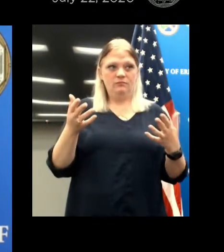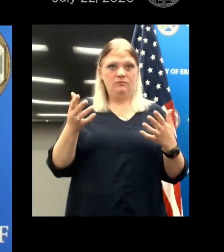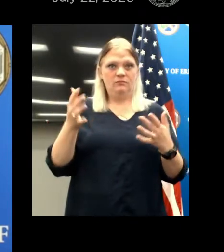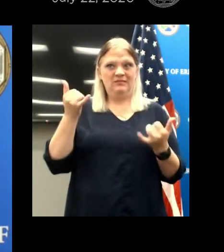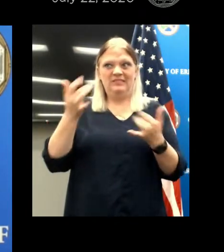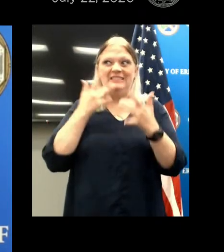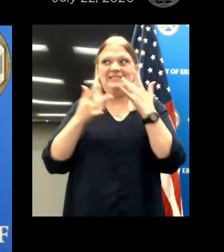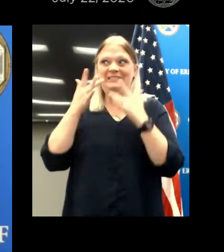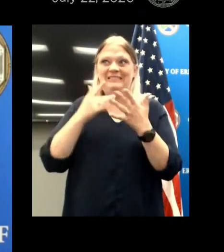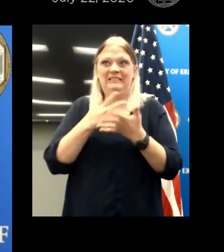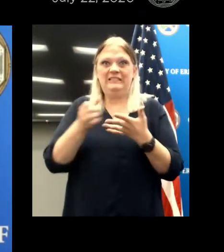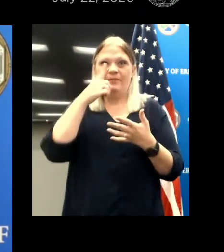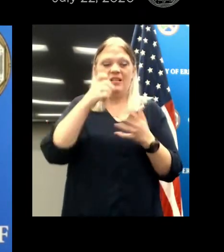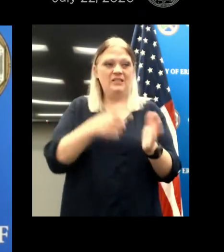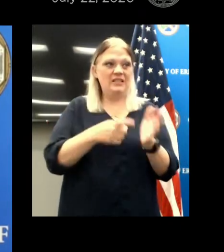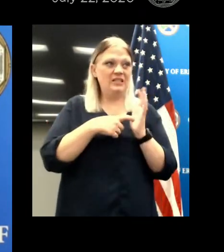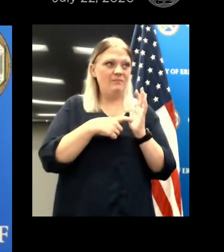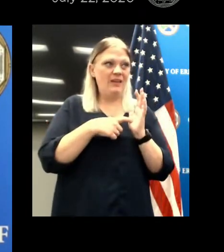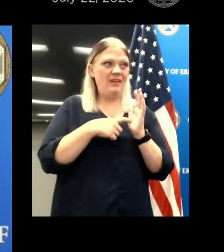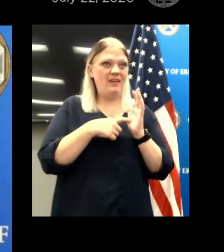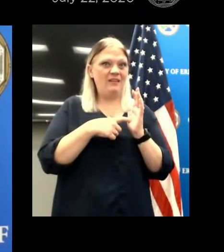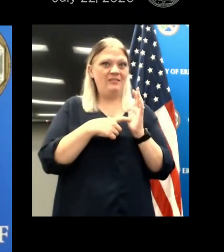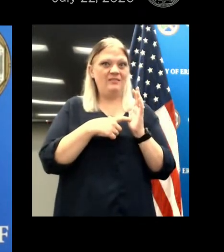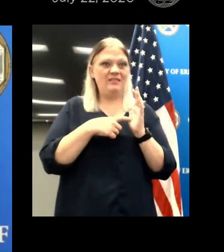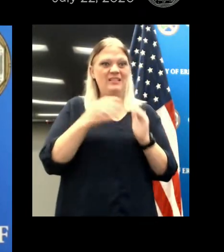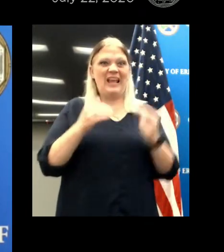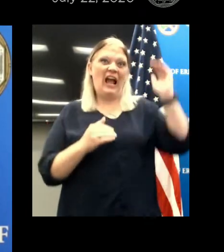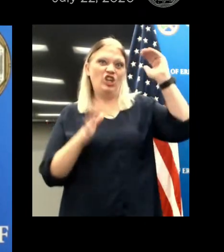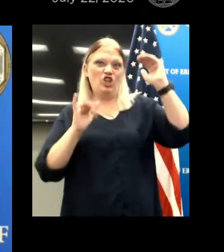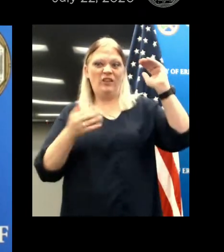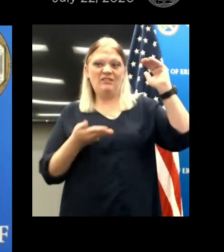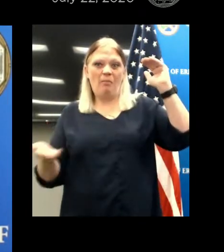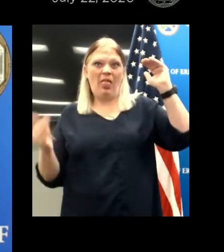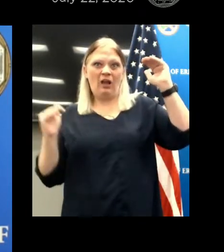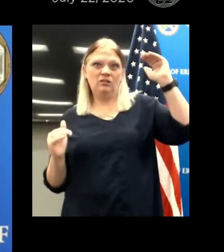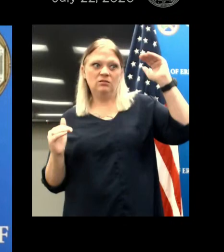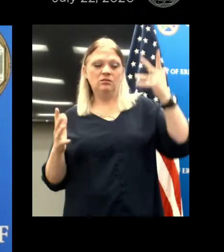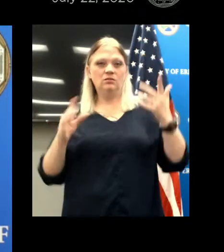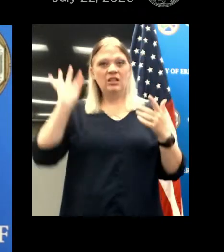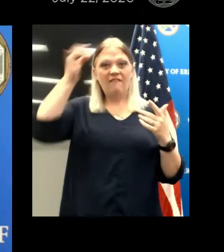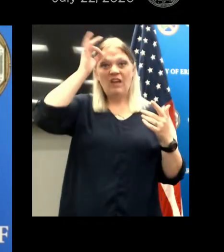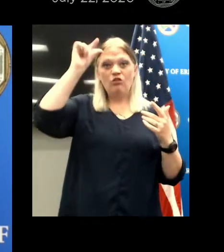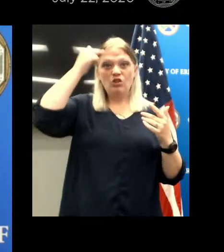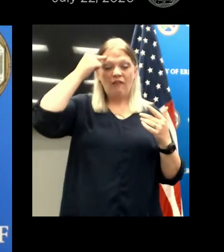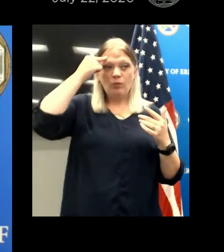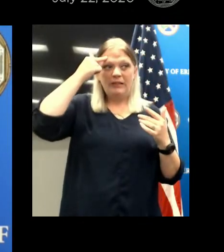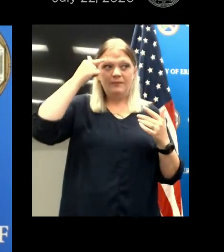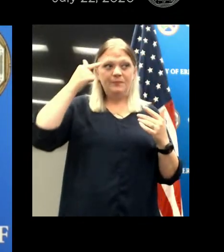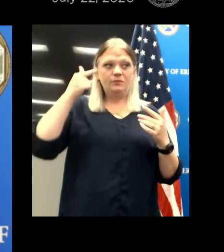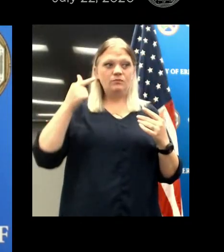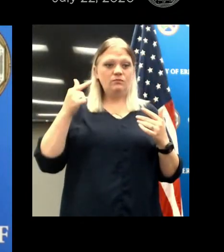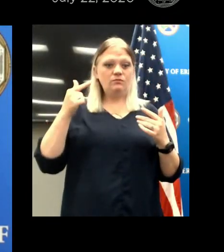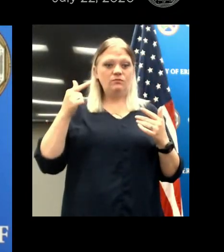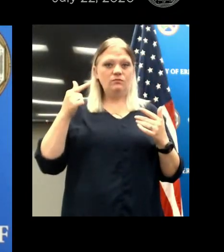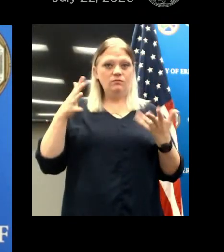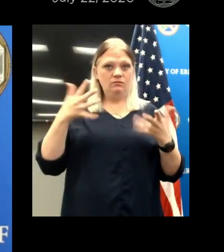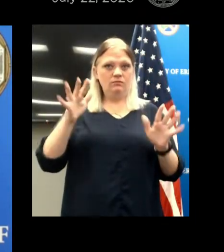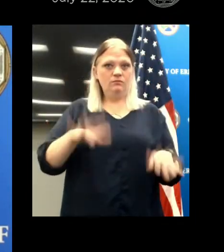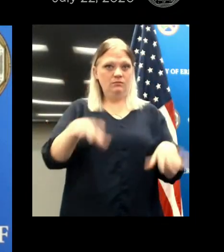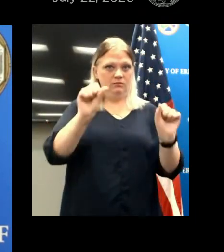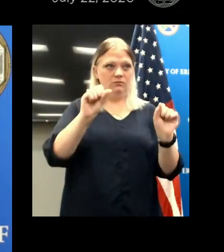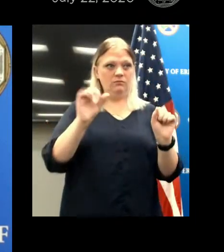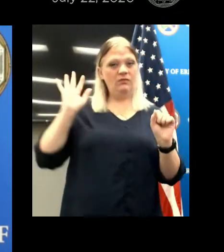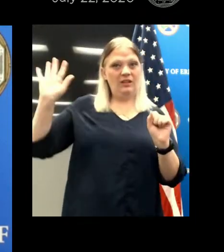now because the demand outweighs the supplies, and also the federal government has stepped in, and